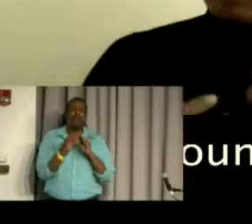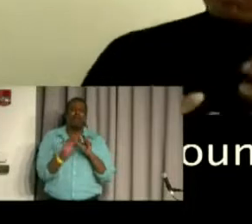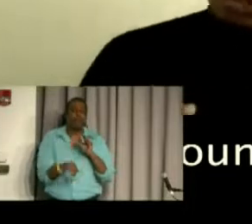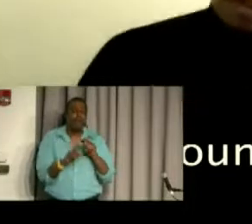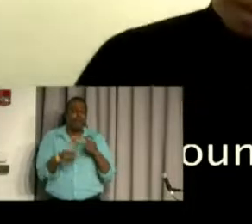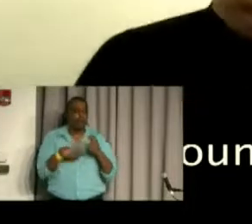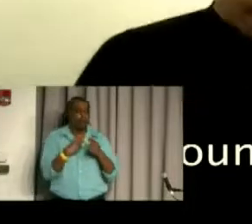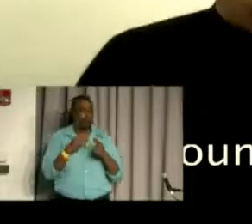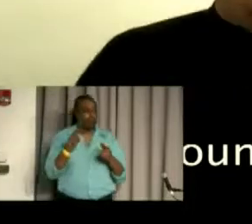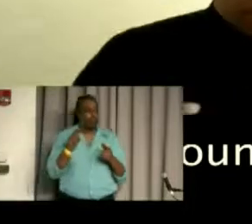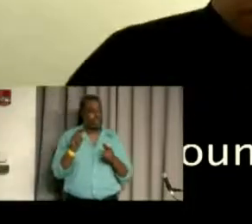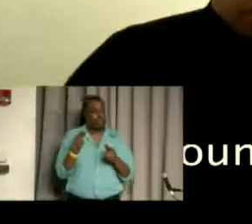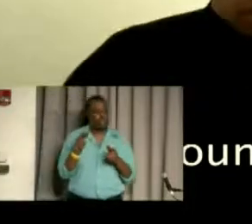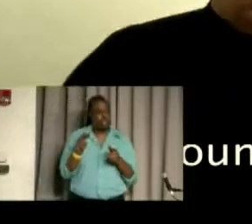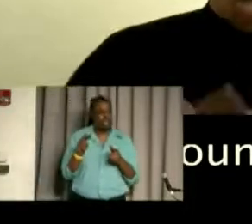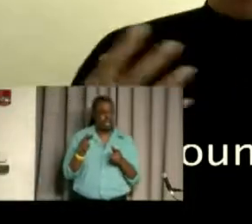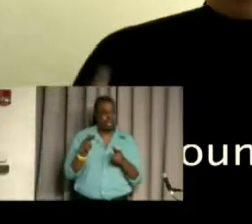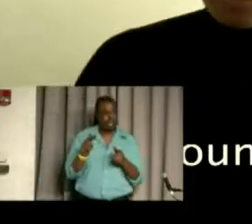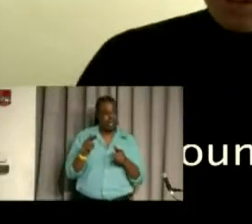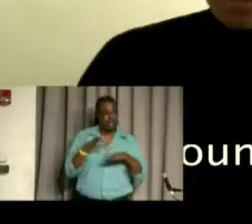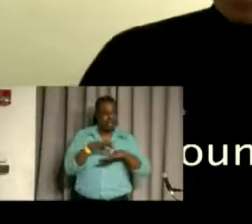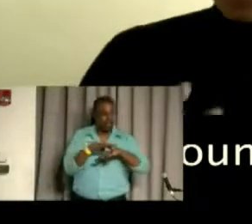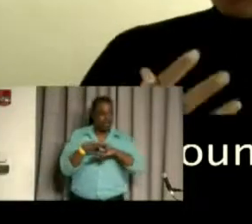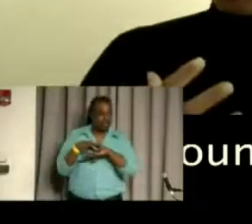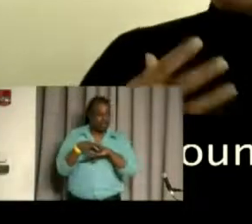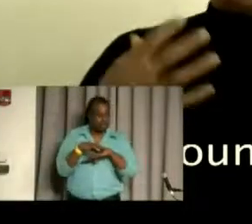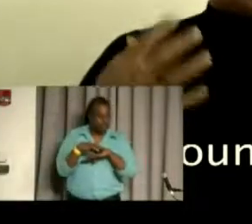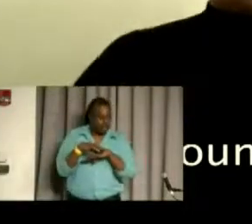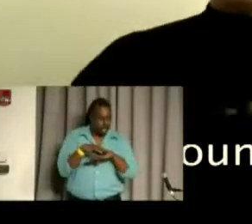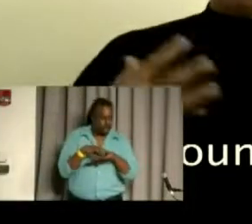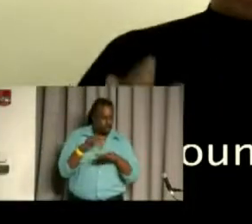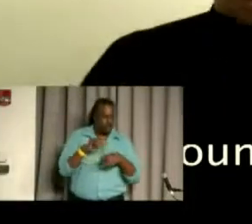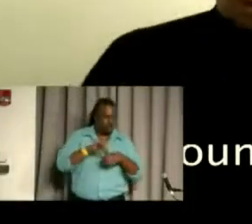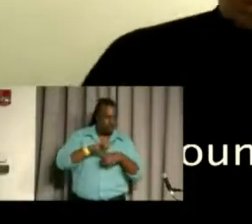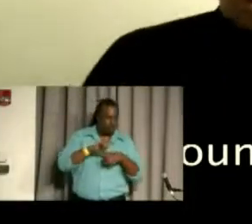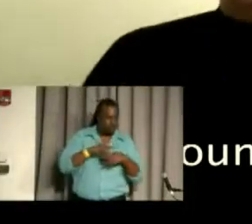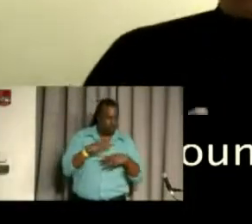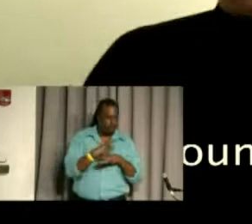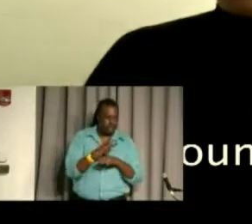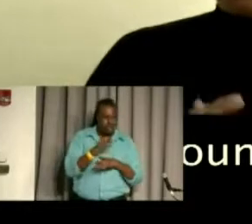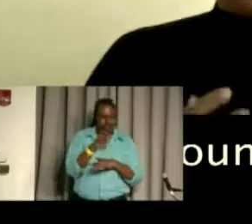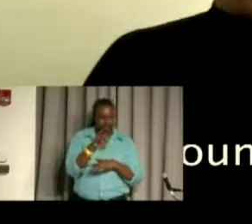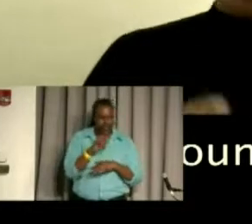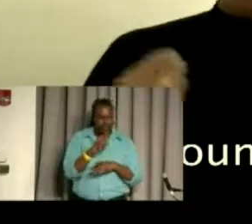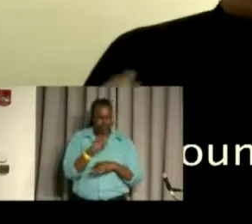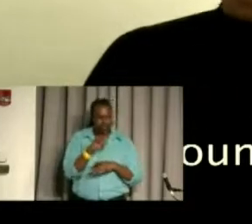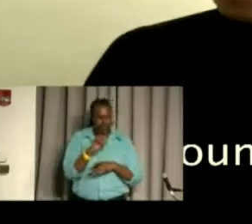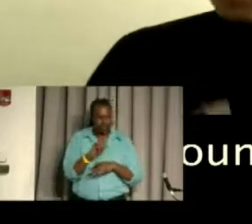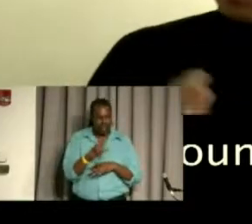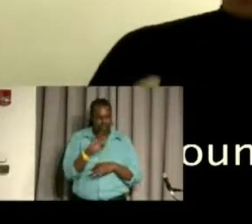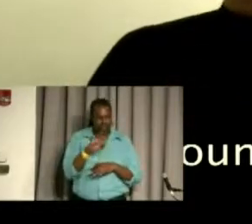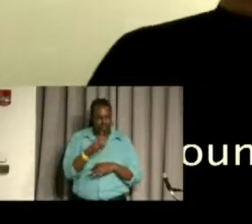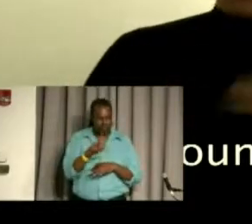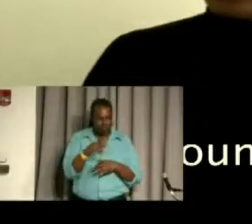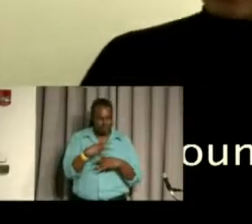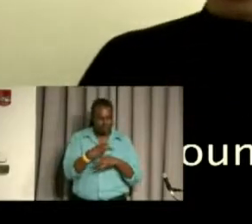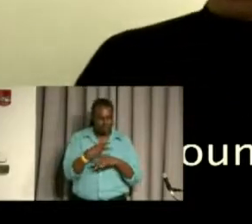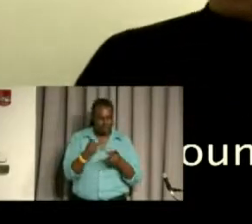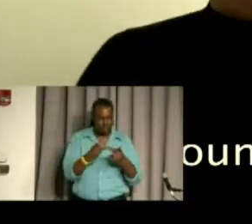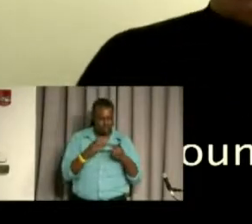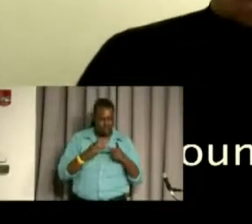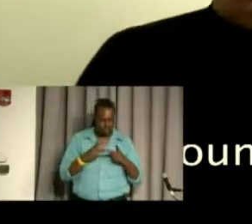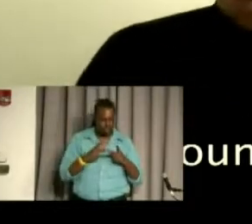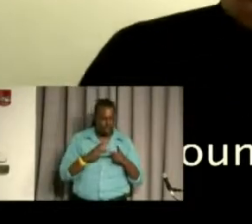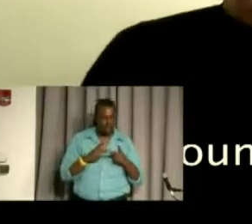look at the geography of fossil fuel production, when we look at the fossil fuel production cycle, we know that it begins with extraction, it ends